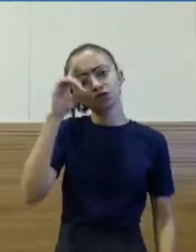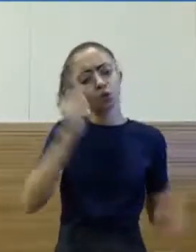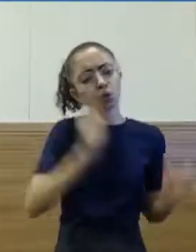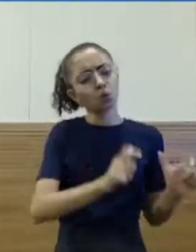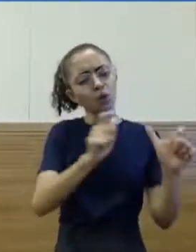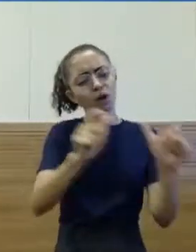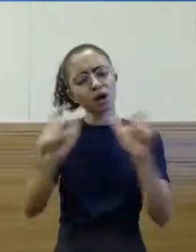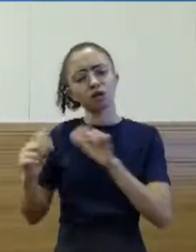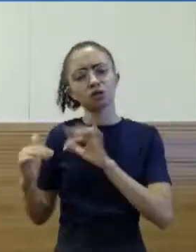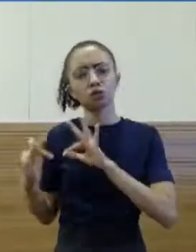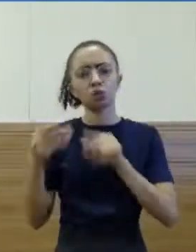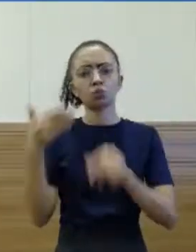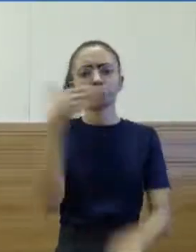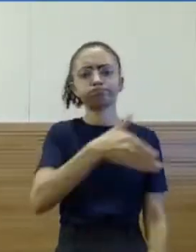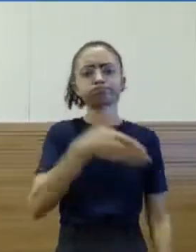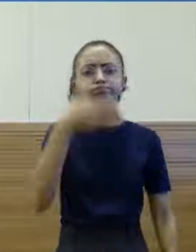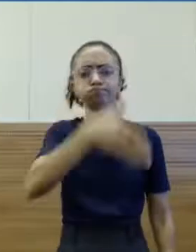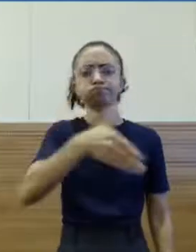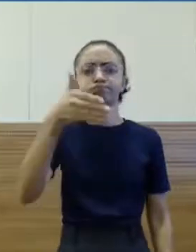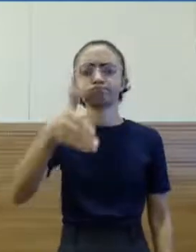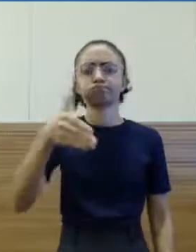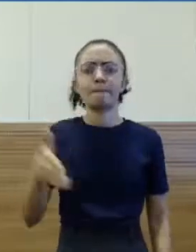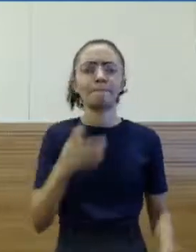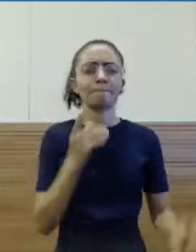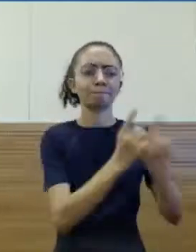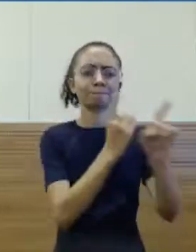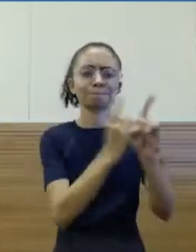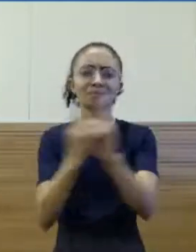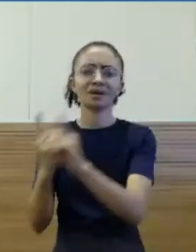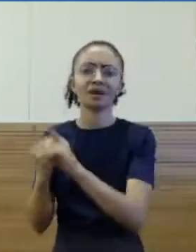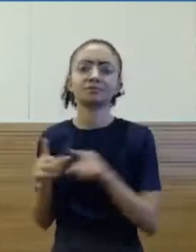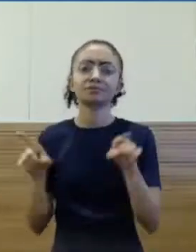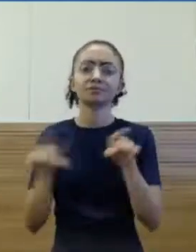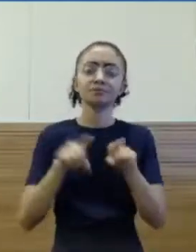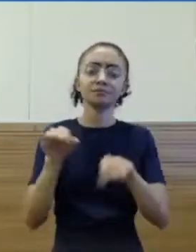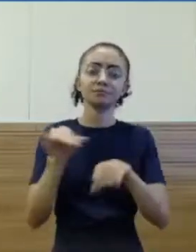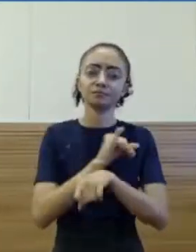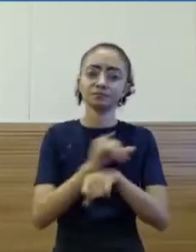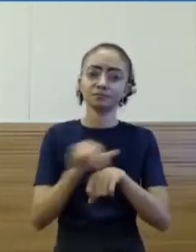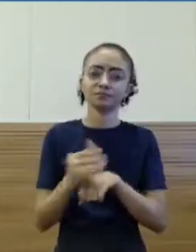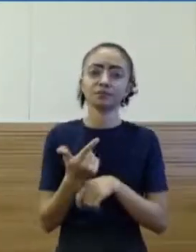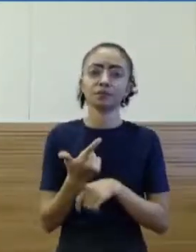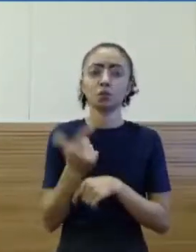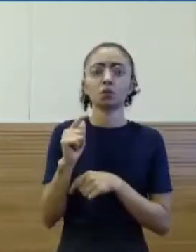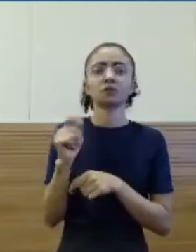to reach everybody, and we need strategies